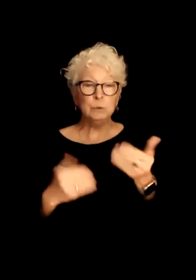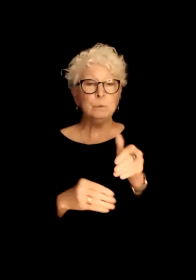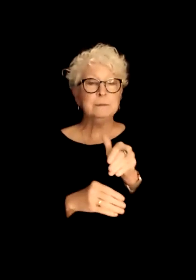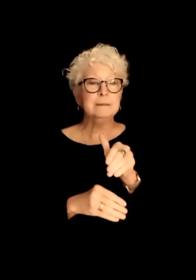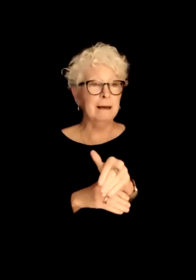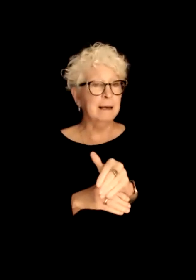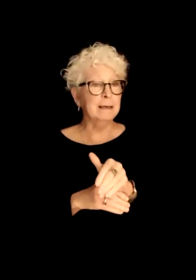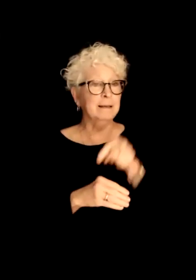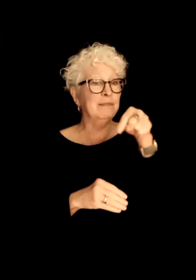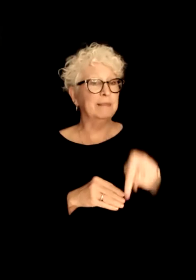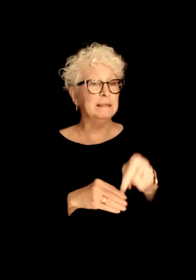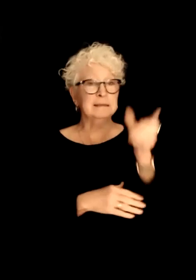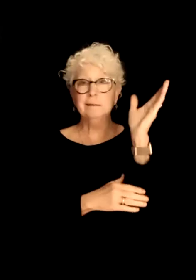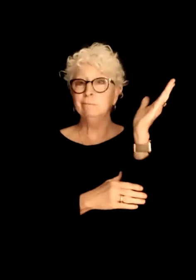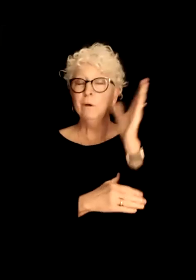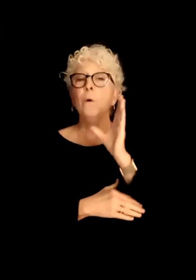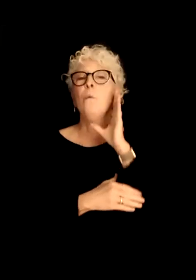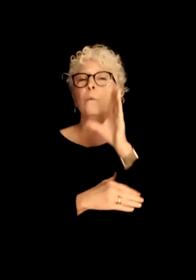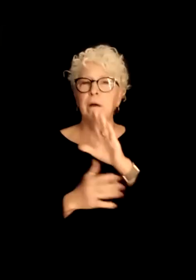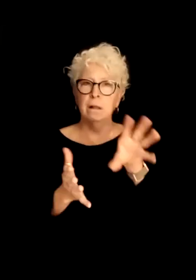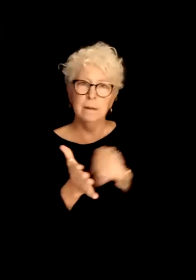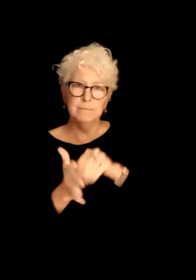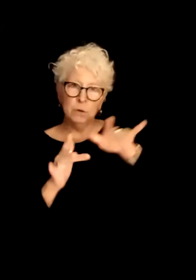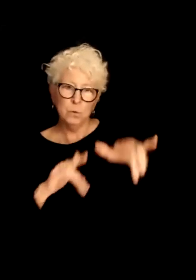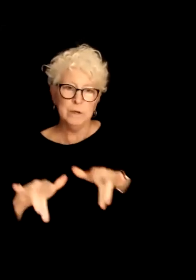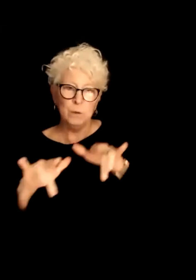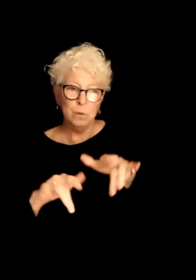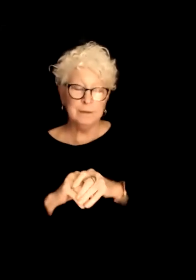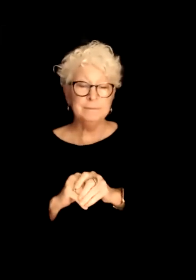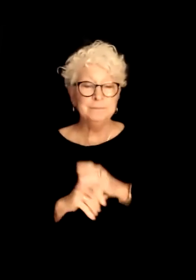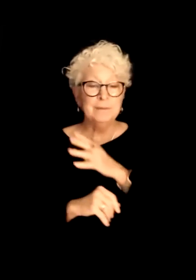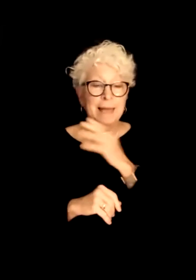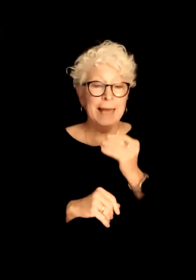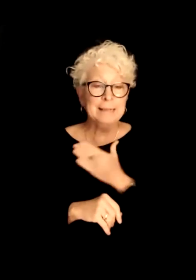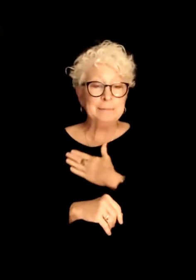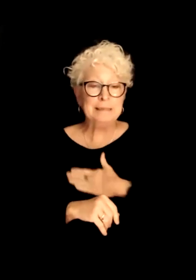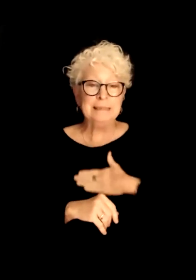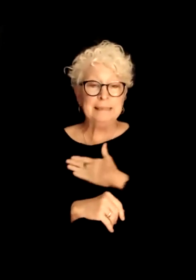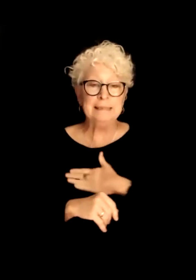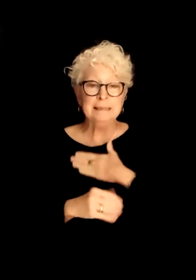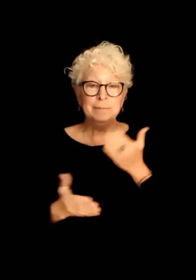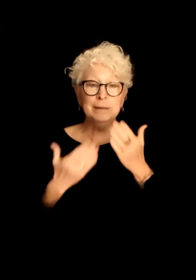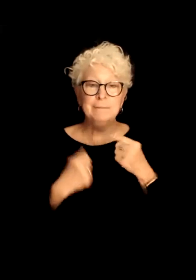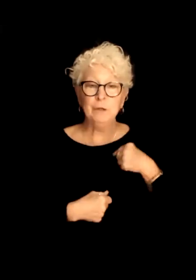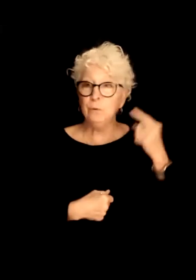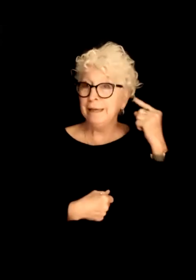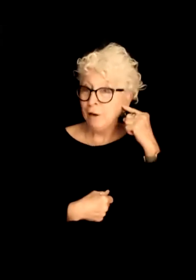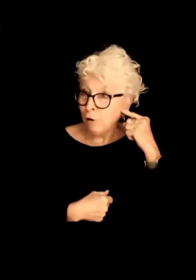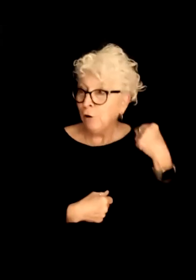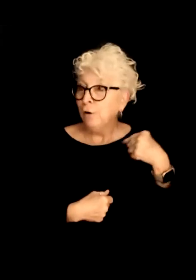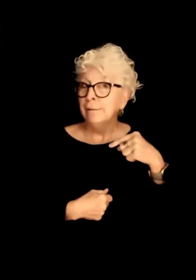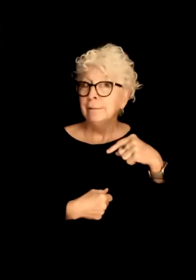recorded. And then lastly, please be mindful of our guests' home situations. You may hear dogs barking or